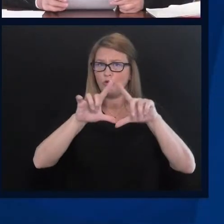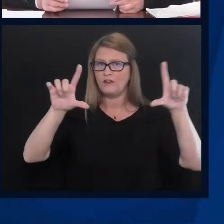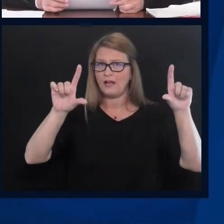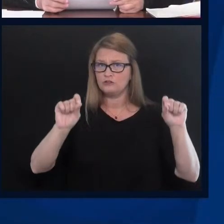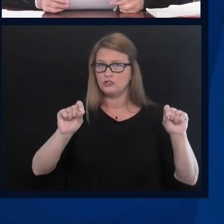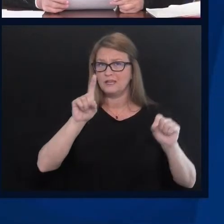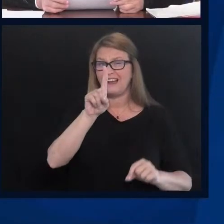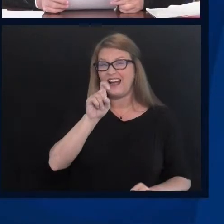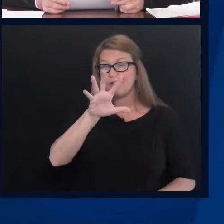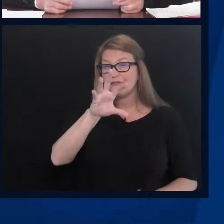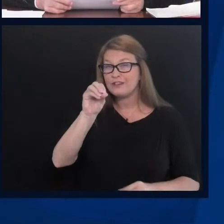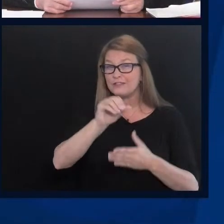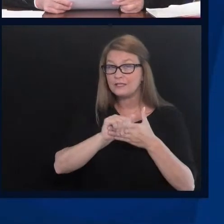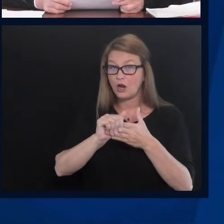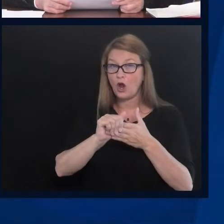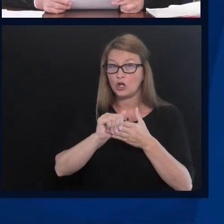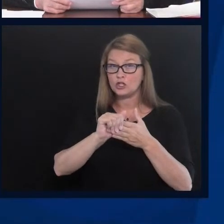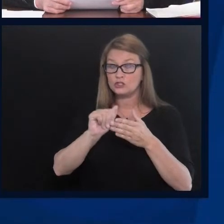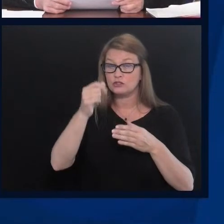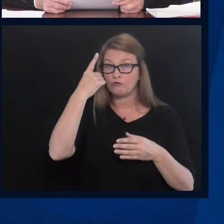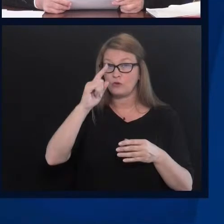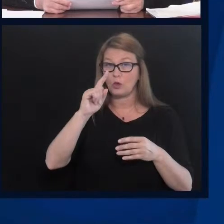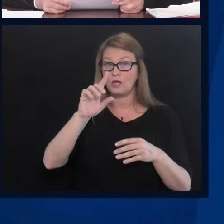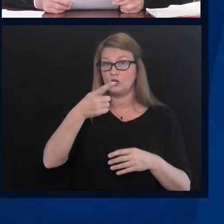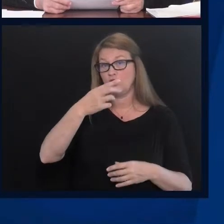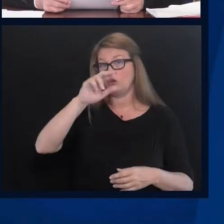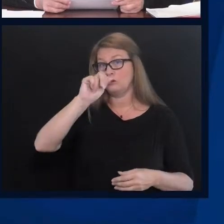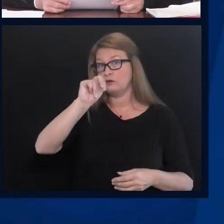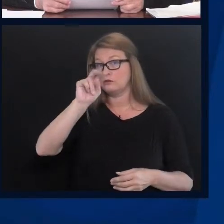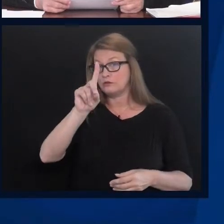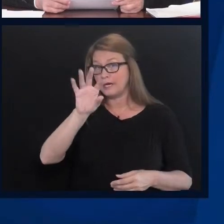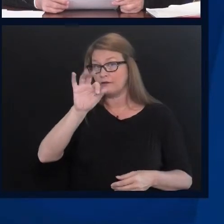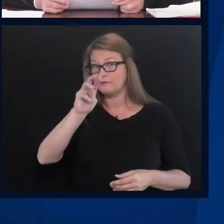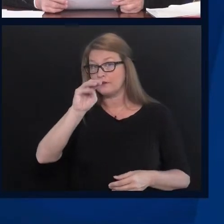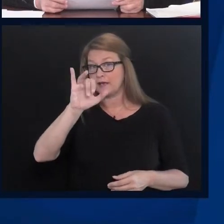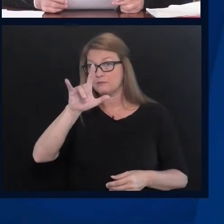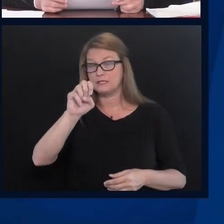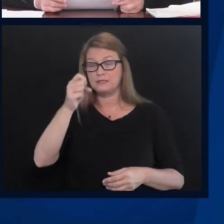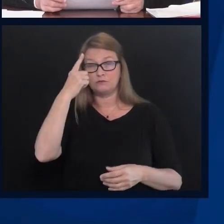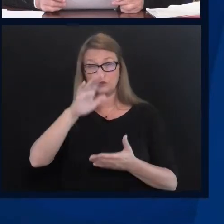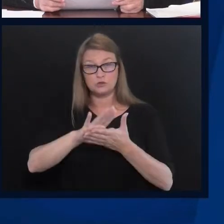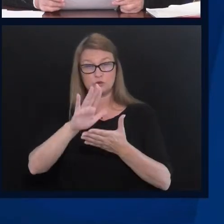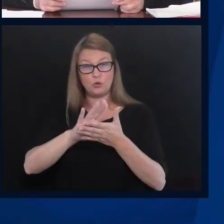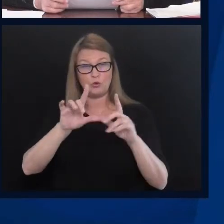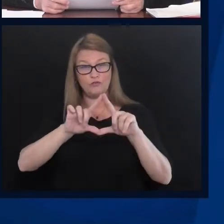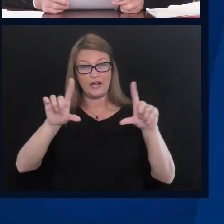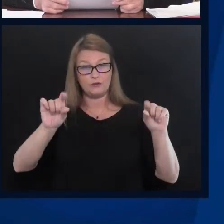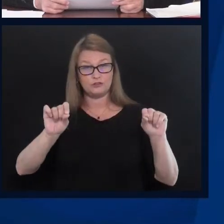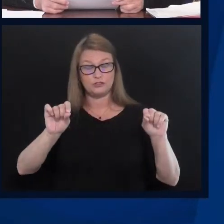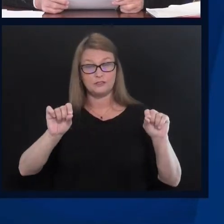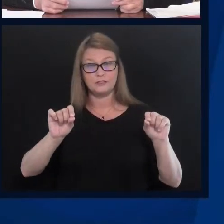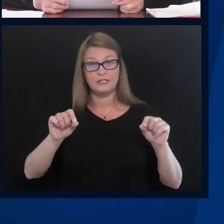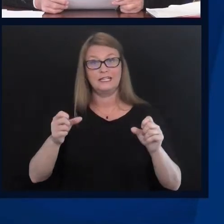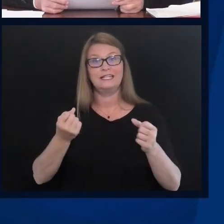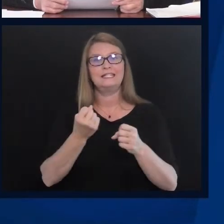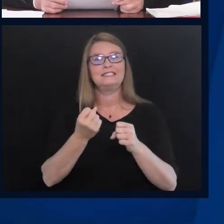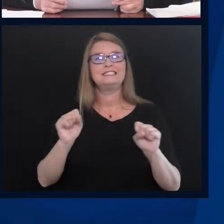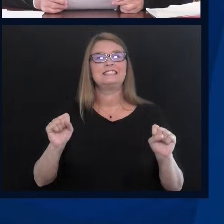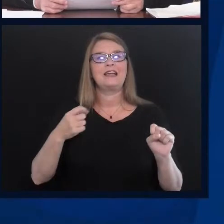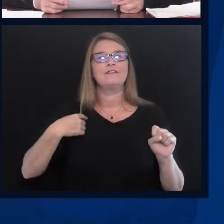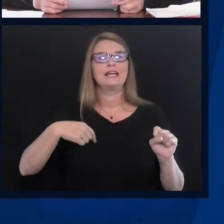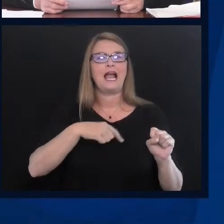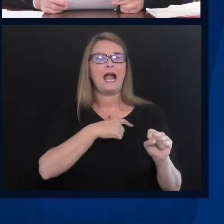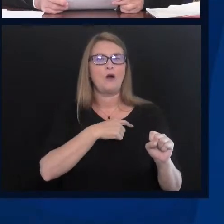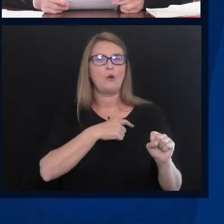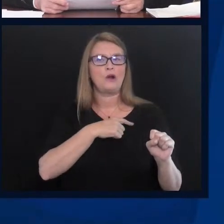That's $150 to all of our grand families for a school voucher. And we titled it, We're Saving Our Wisdom and